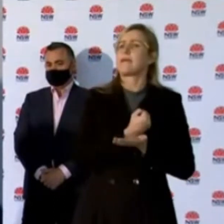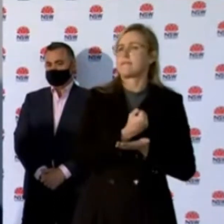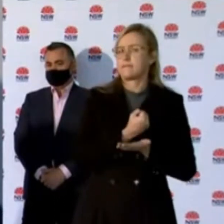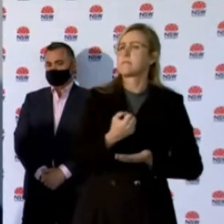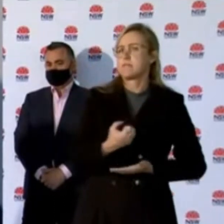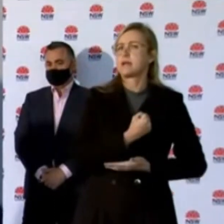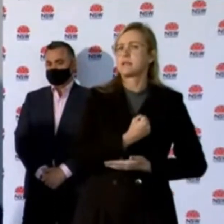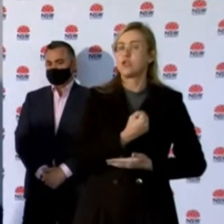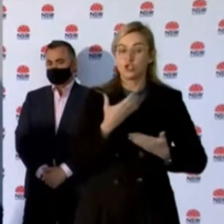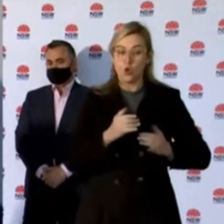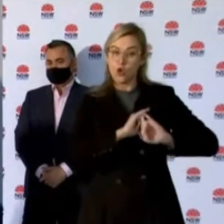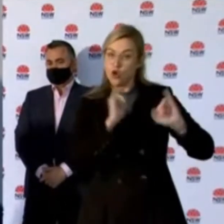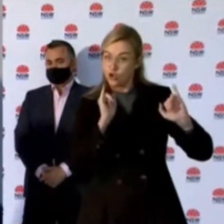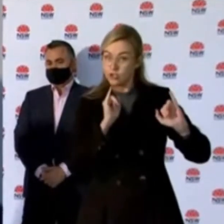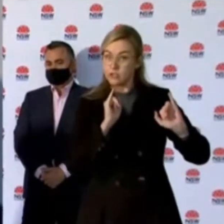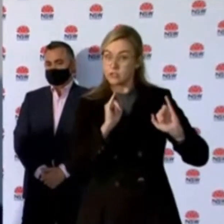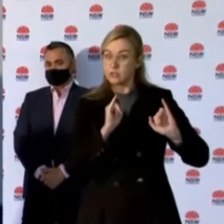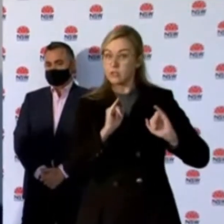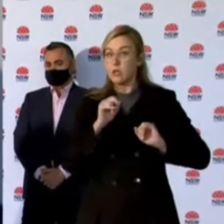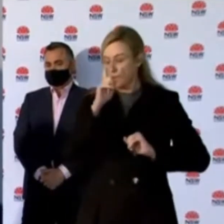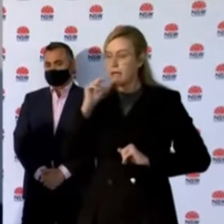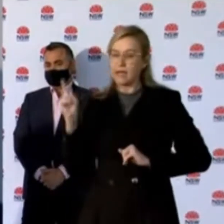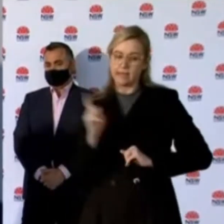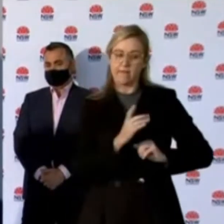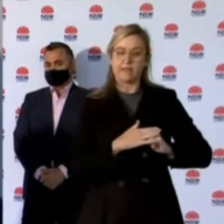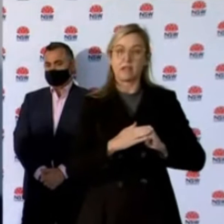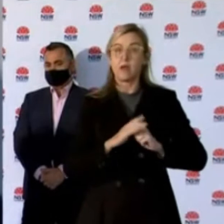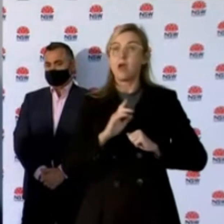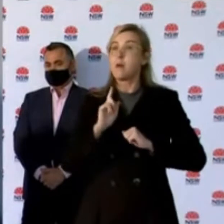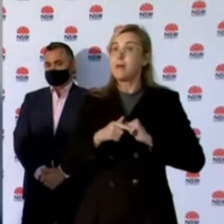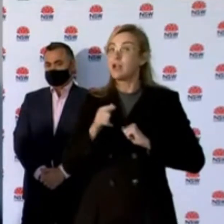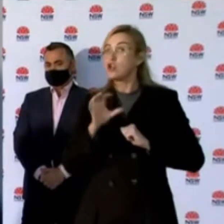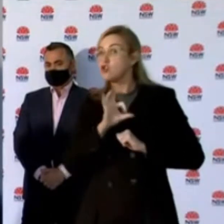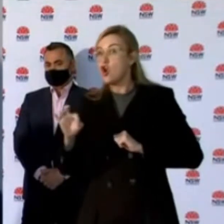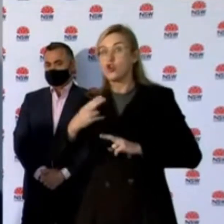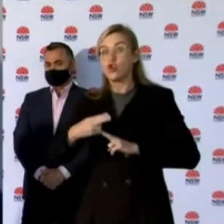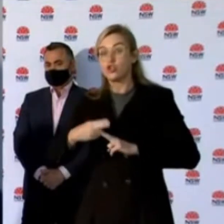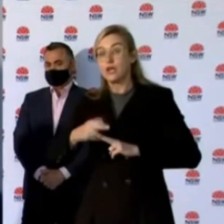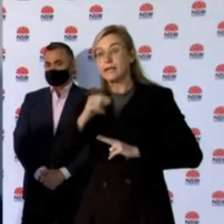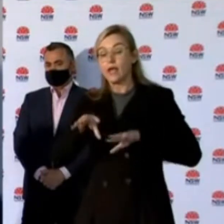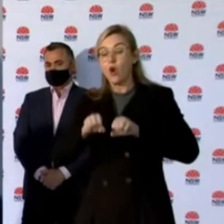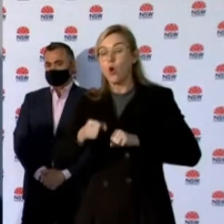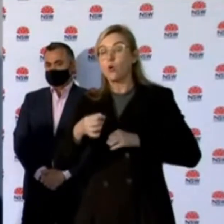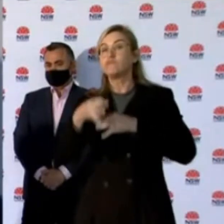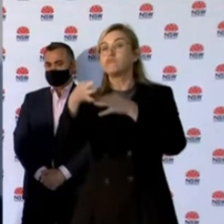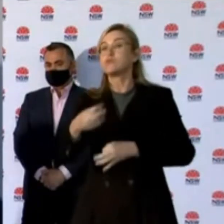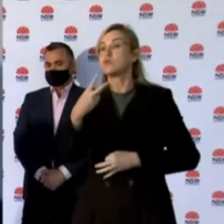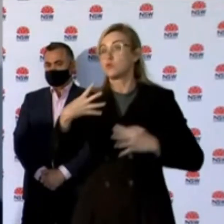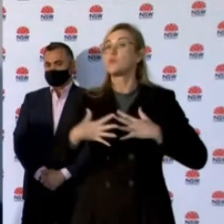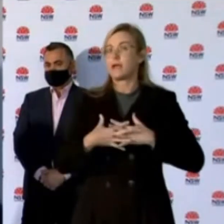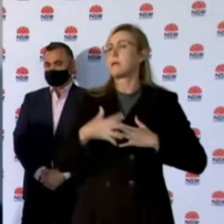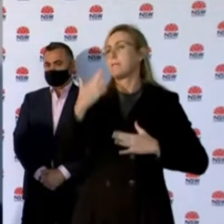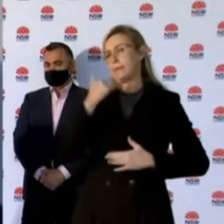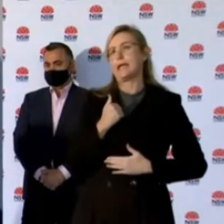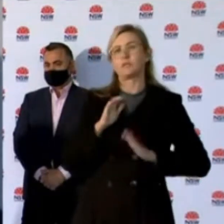requirements will happen. But obviously, if something isn't urgent, if something doesn't have to happen in the next 2 weeks, in addition to the health orders, we do ask everybody to apply